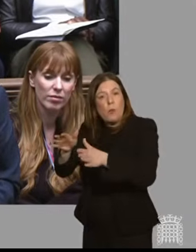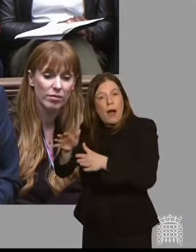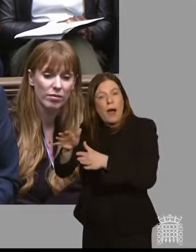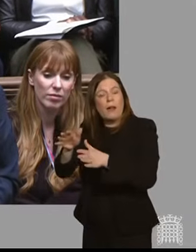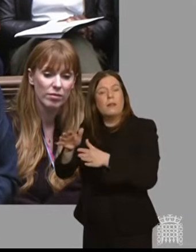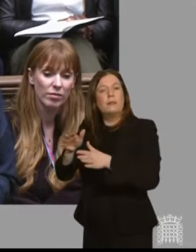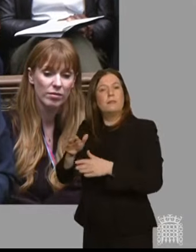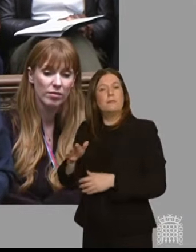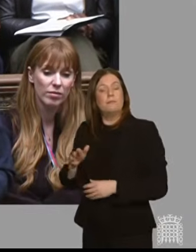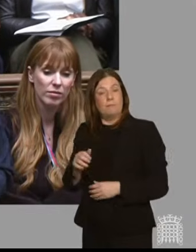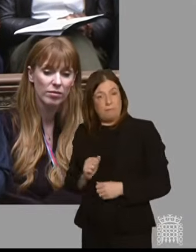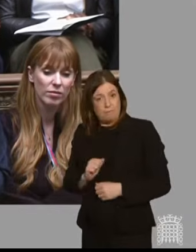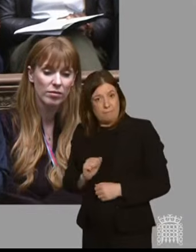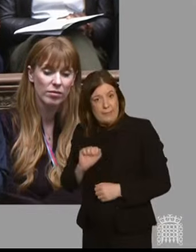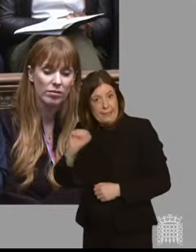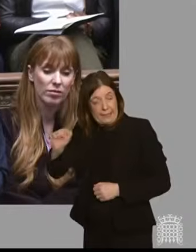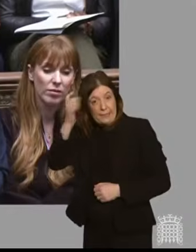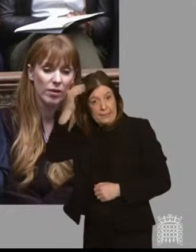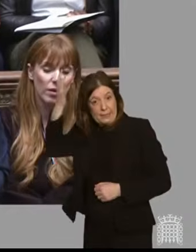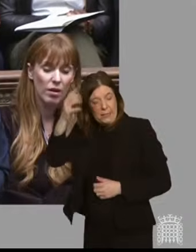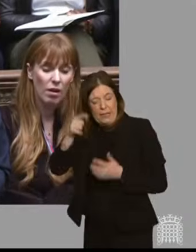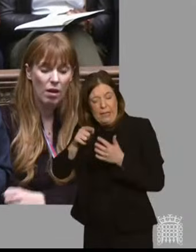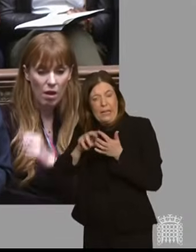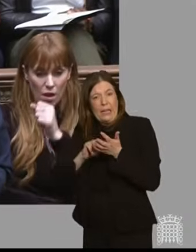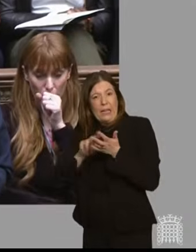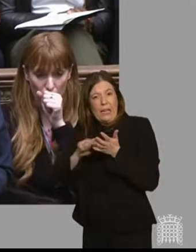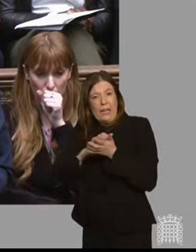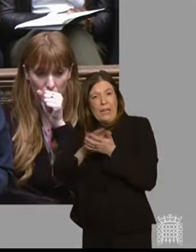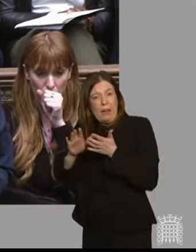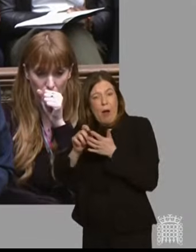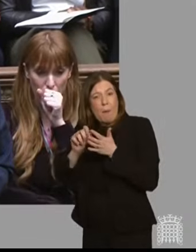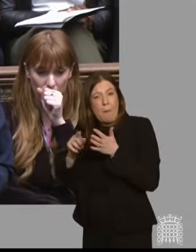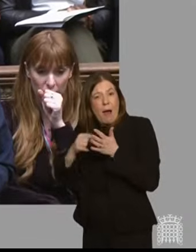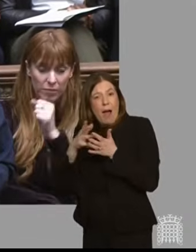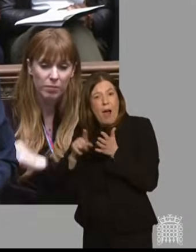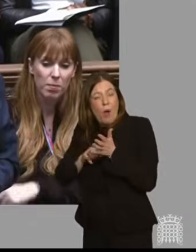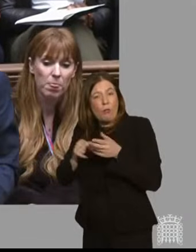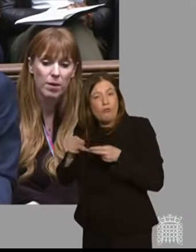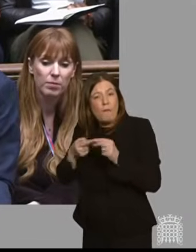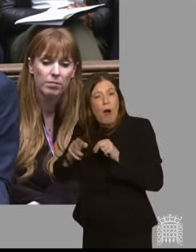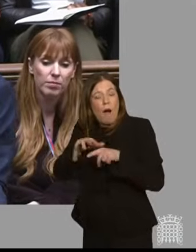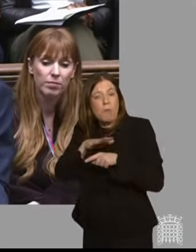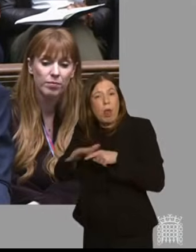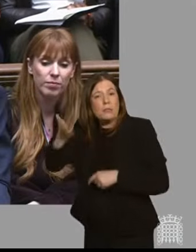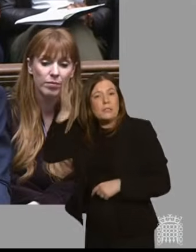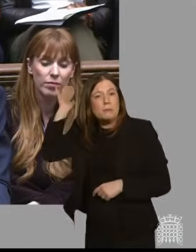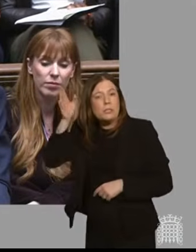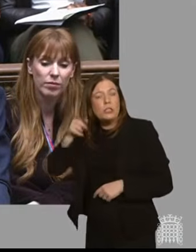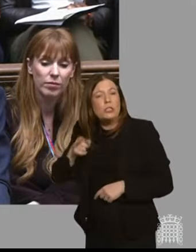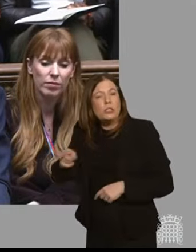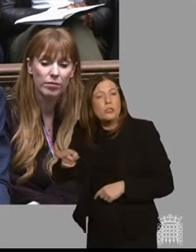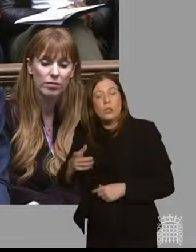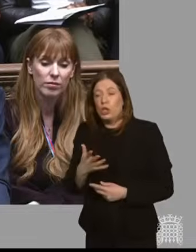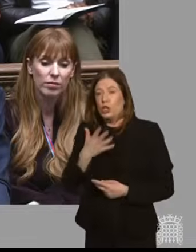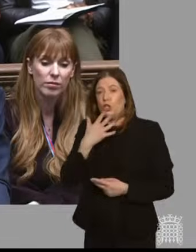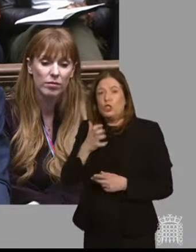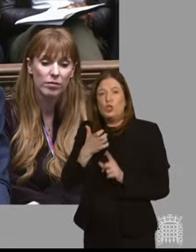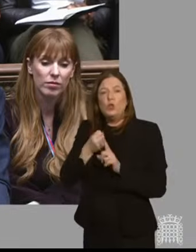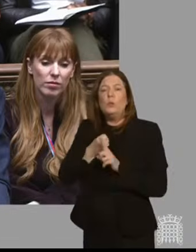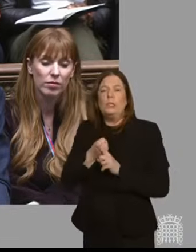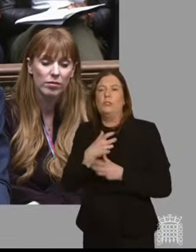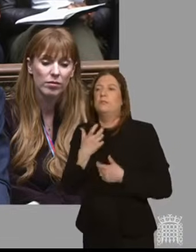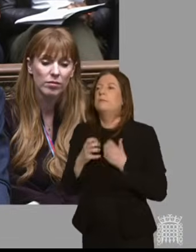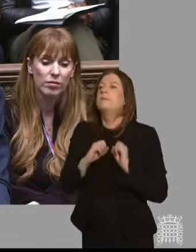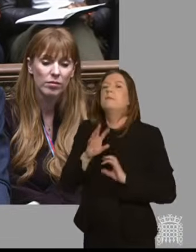Rivers of Blood speech and bemoaned the influence of the Jewish lobby. So is the Prime Minister simply too scared